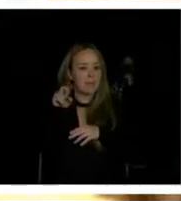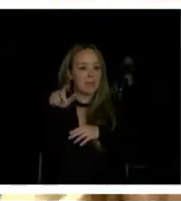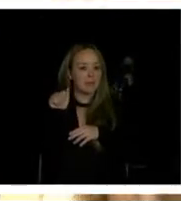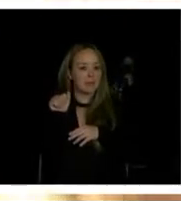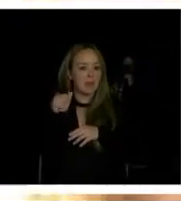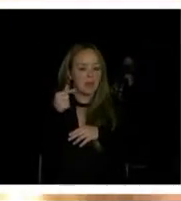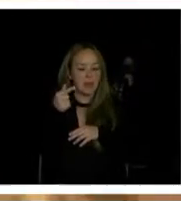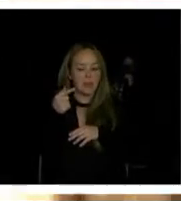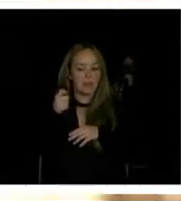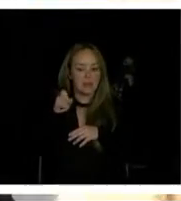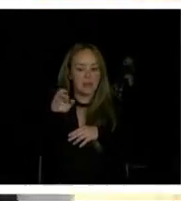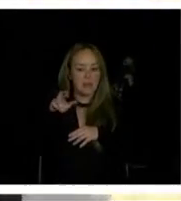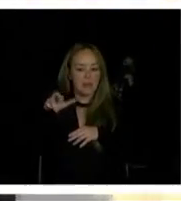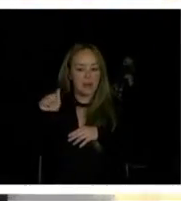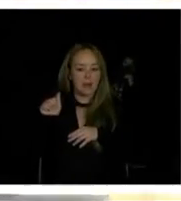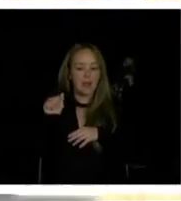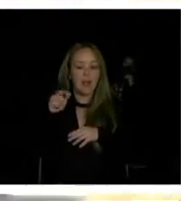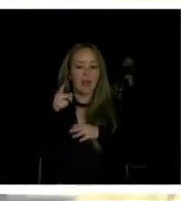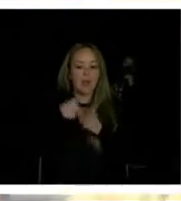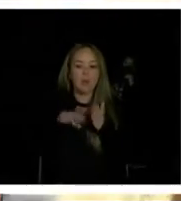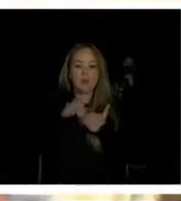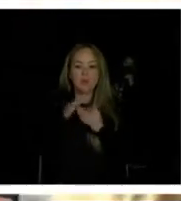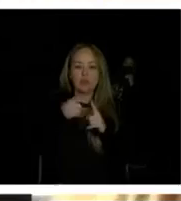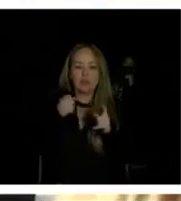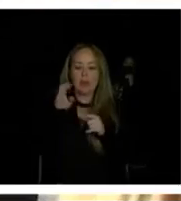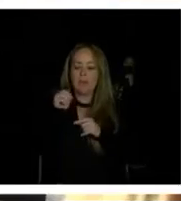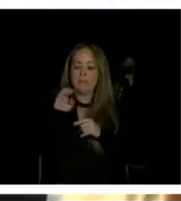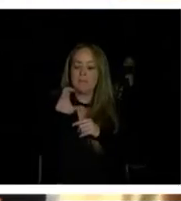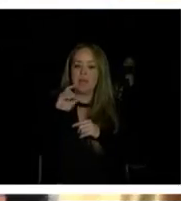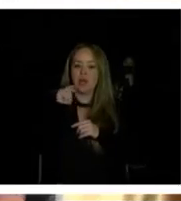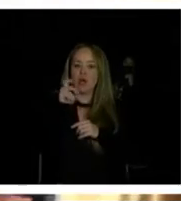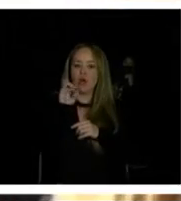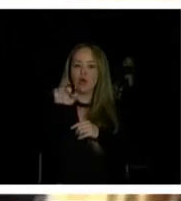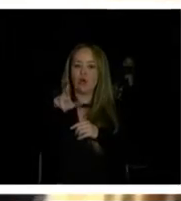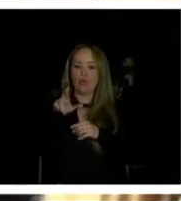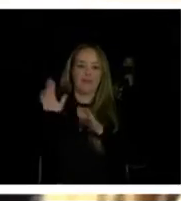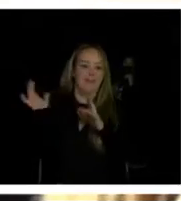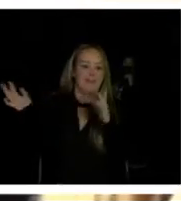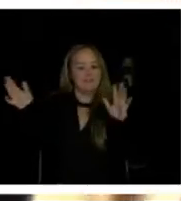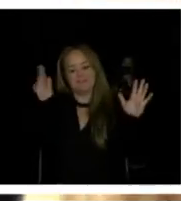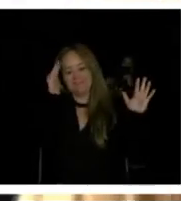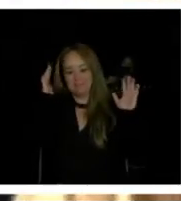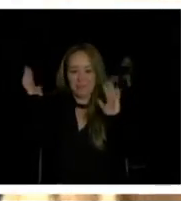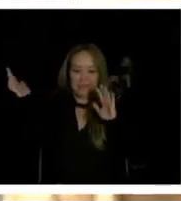what school are you from, Miranda? MacArthur. All right, so Miranda. Woo-hoo!